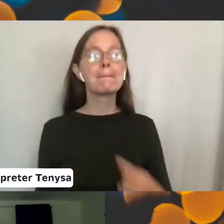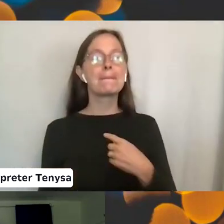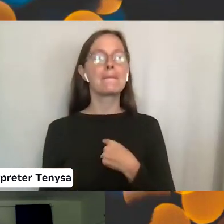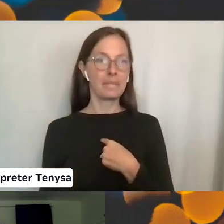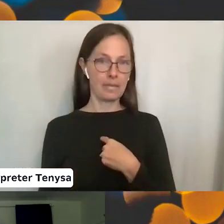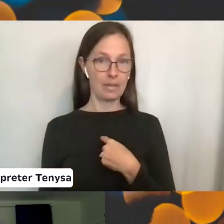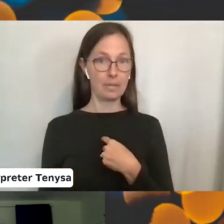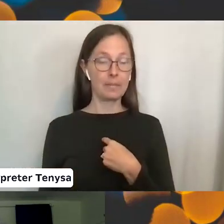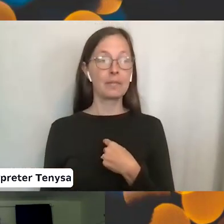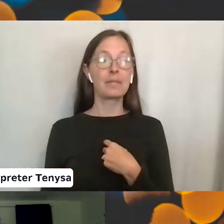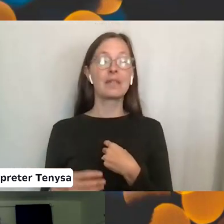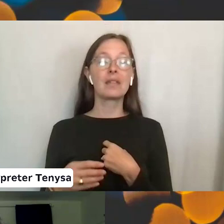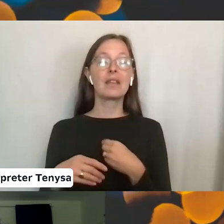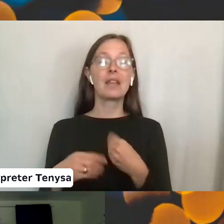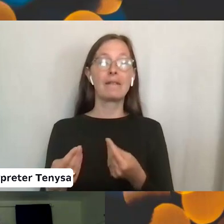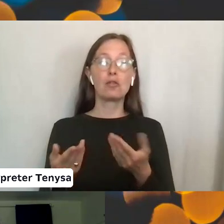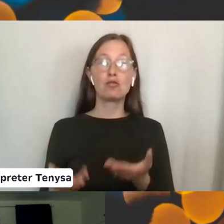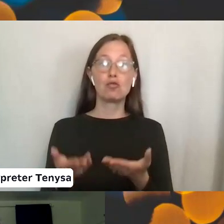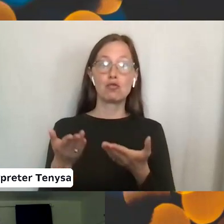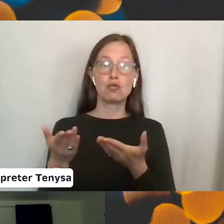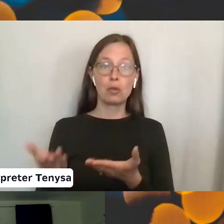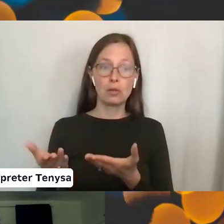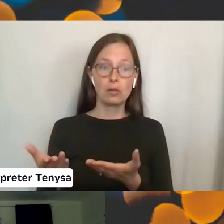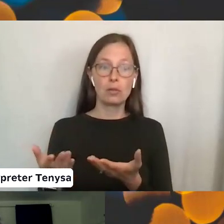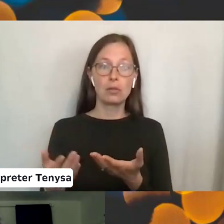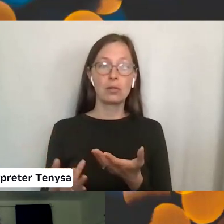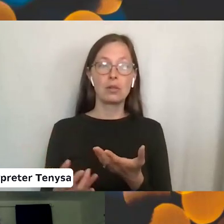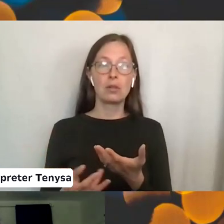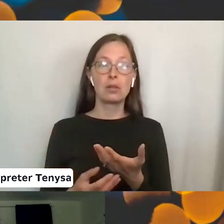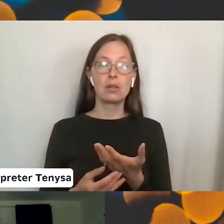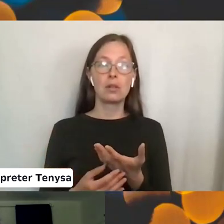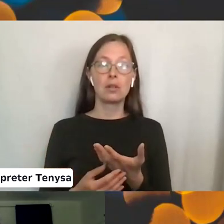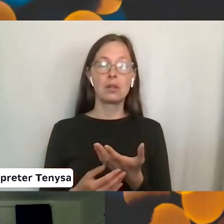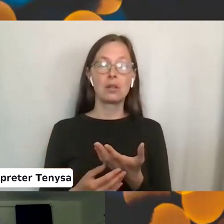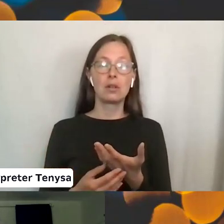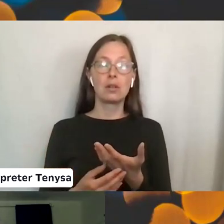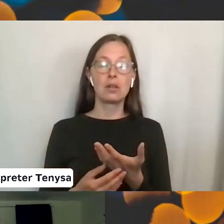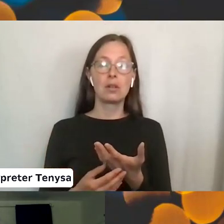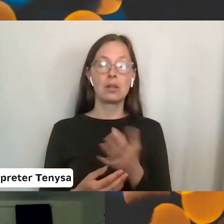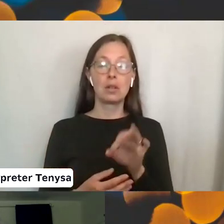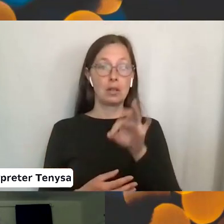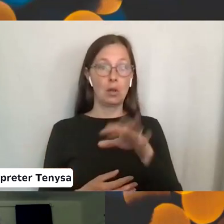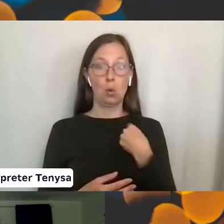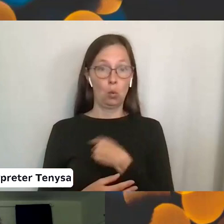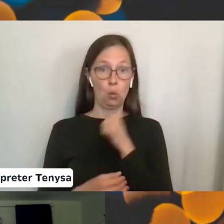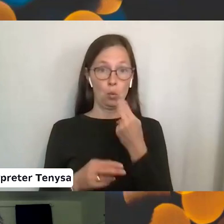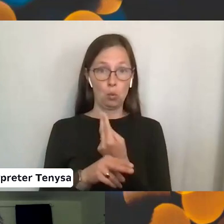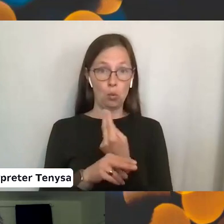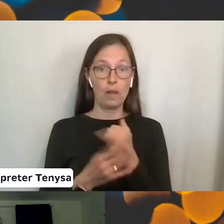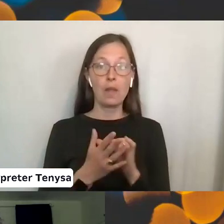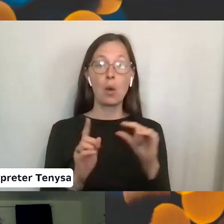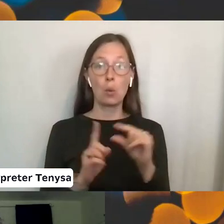the suggestion that we not use that word, that it